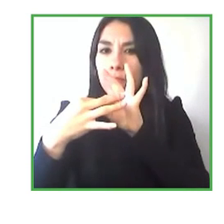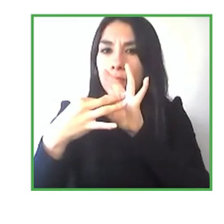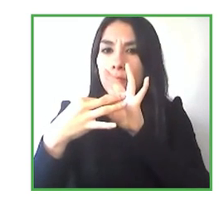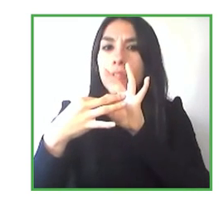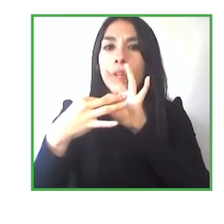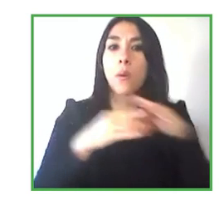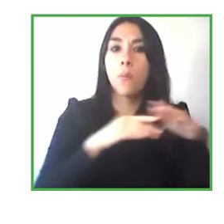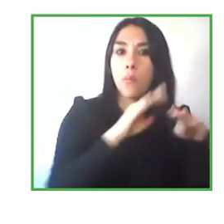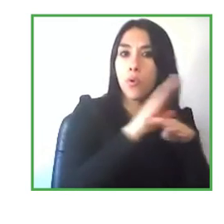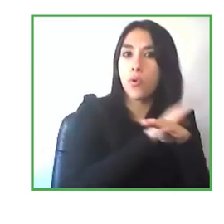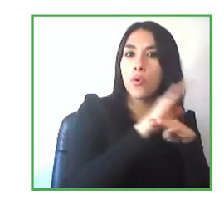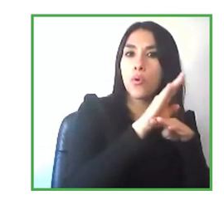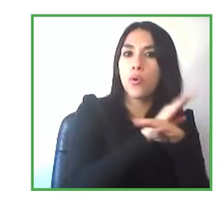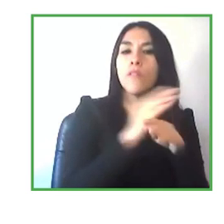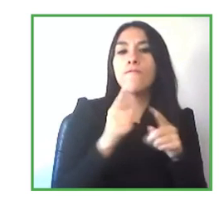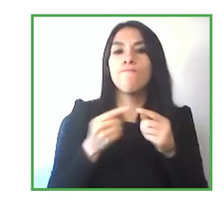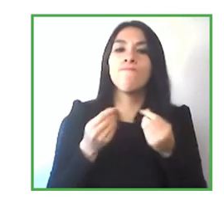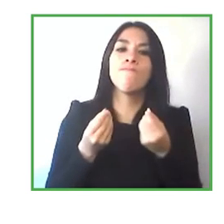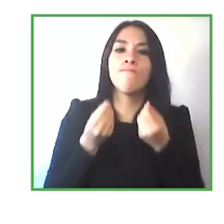fair share of